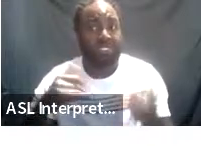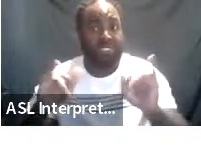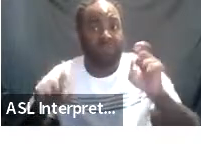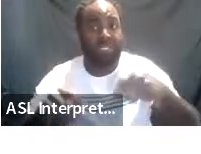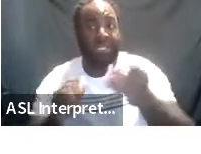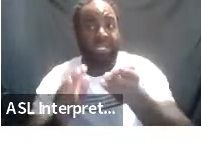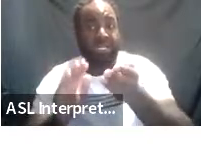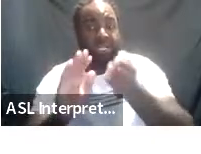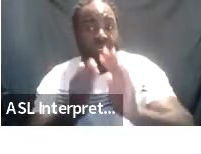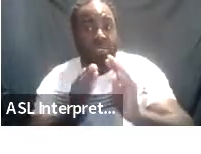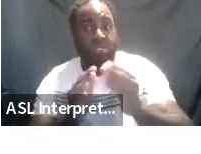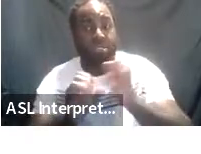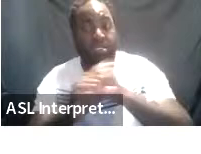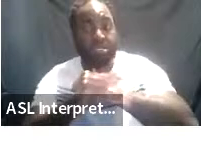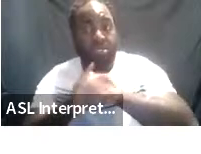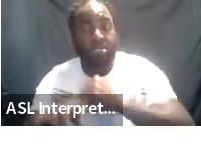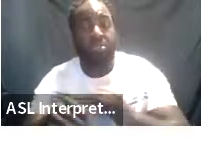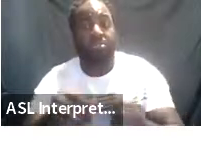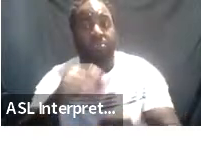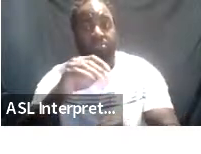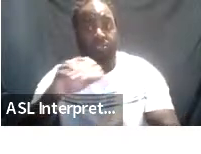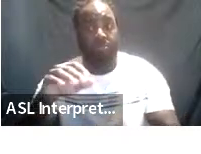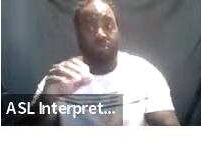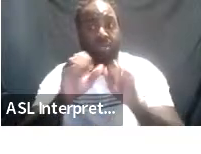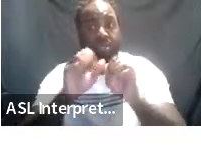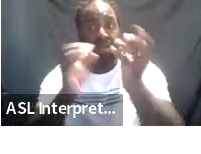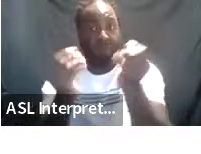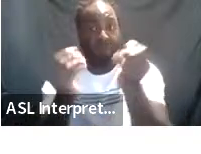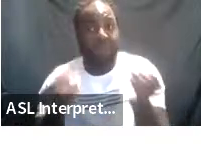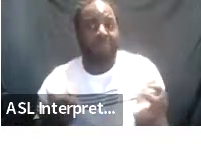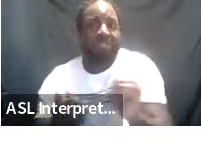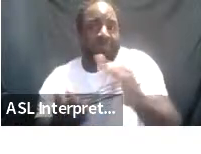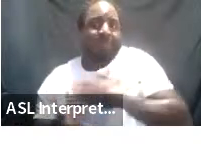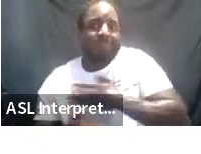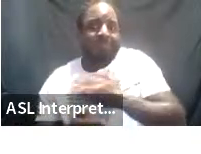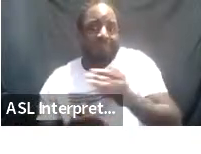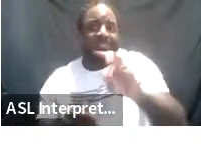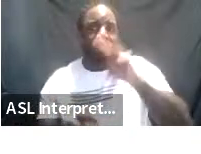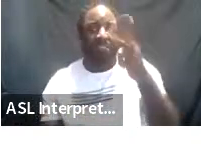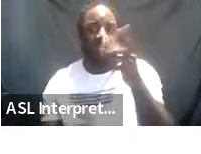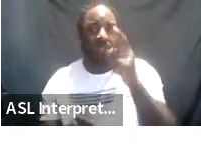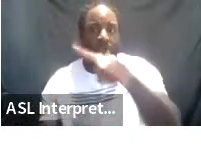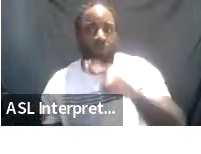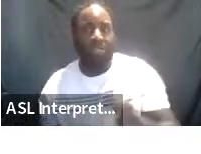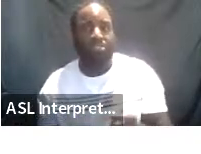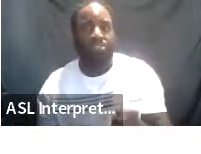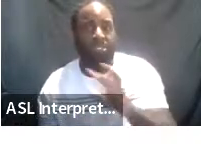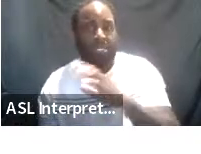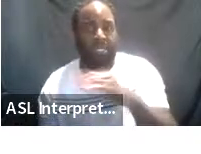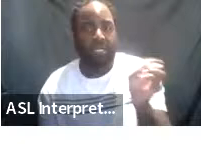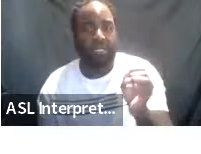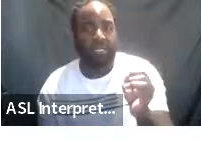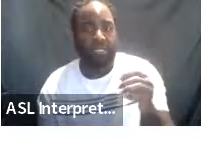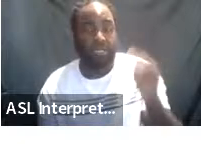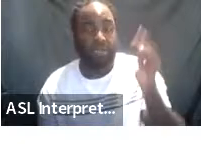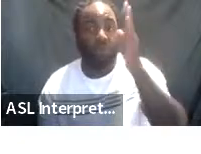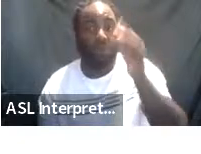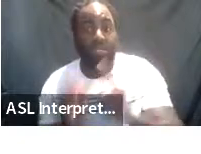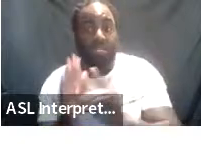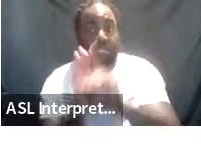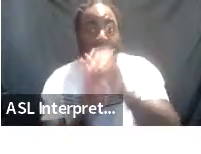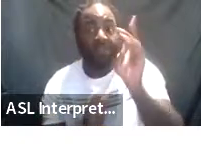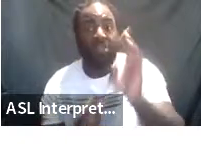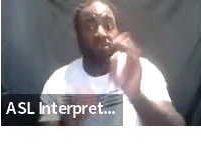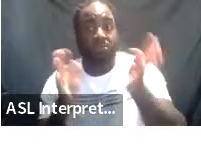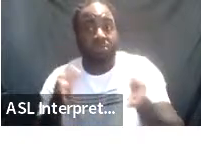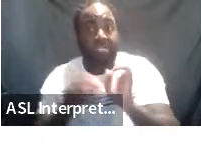areas. So that's my second question. And will the developers, landowners, again,